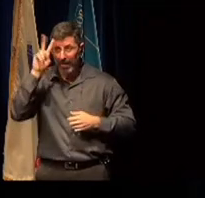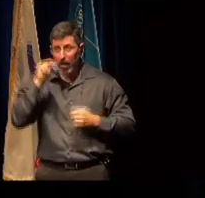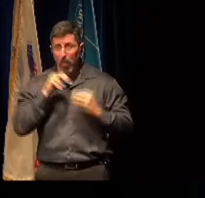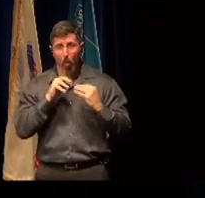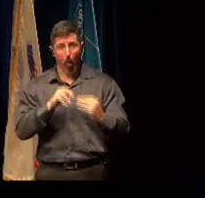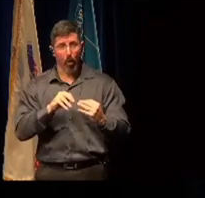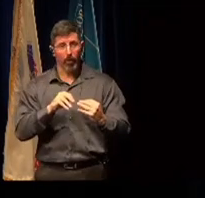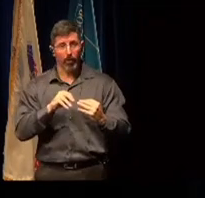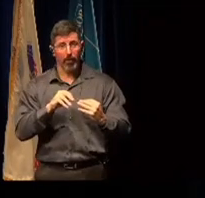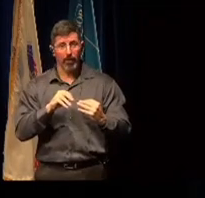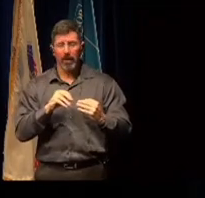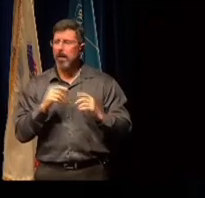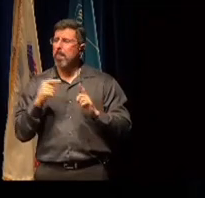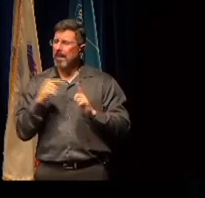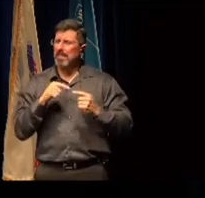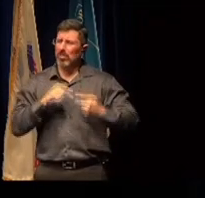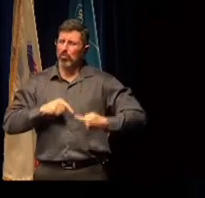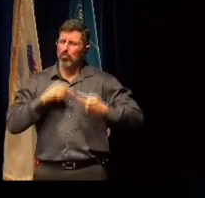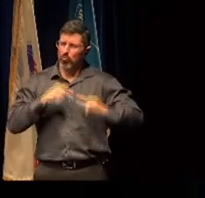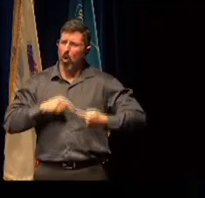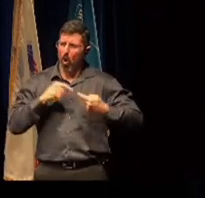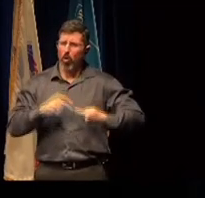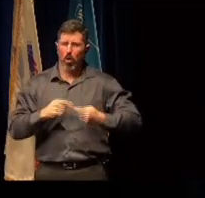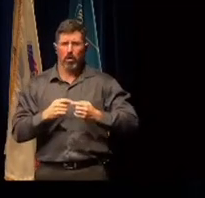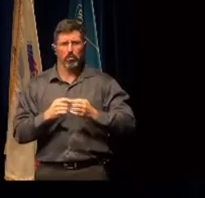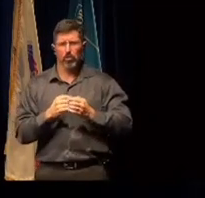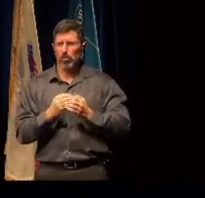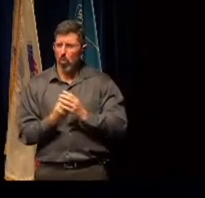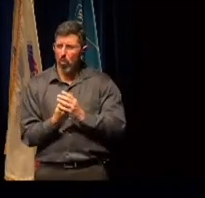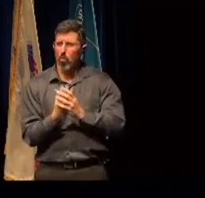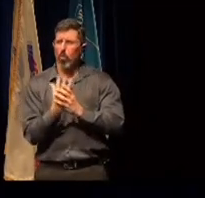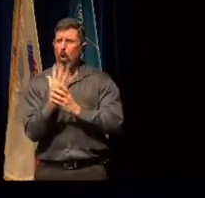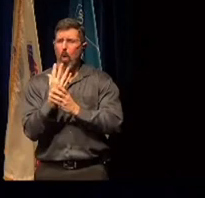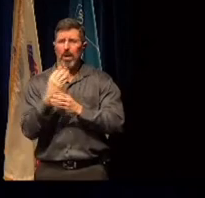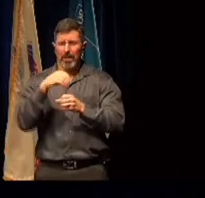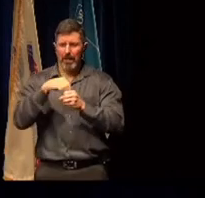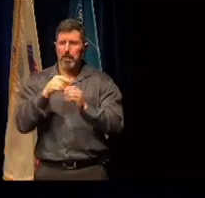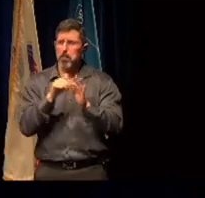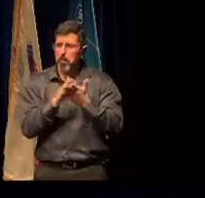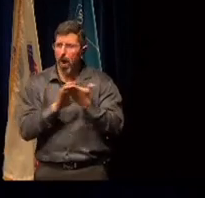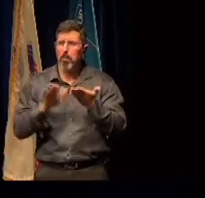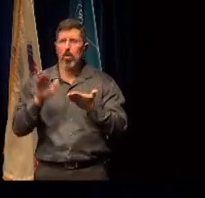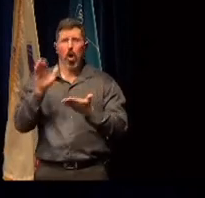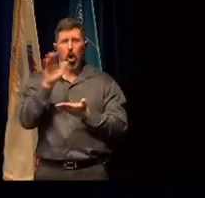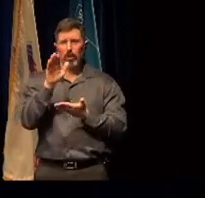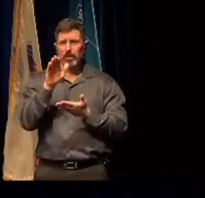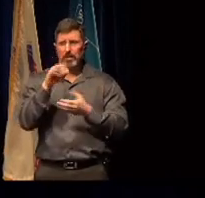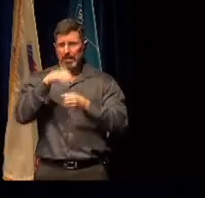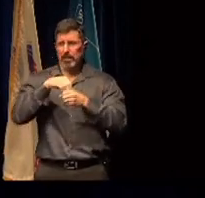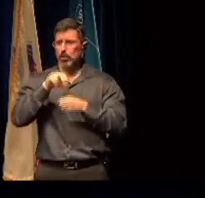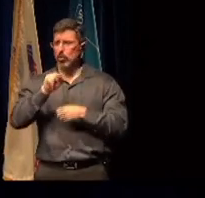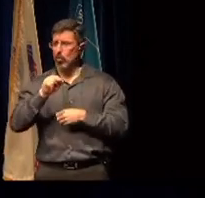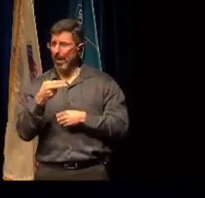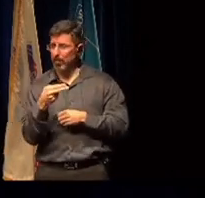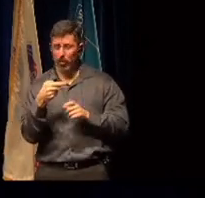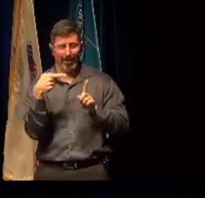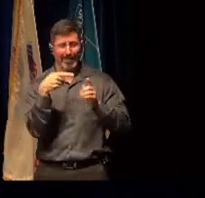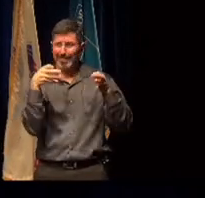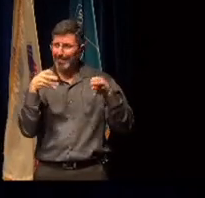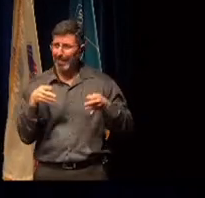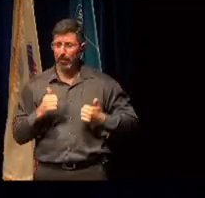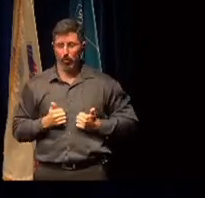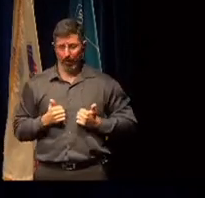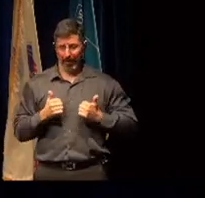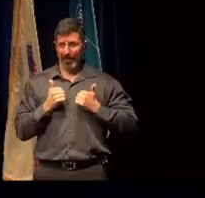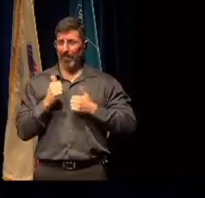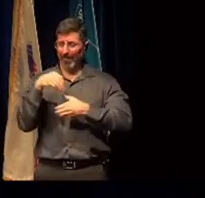in his faith as a seminary student in New Hampshire, he opted to live in a cave in the woods for nearly 2 years in an